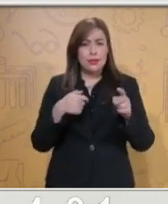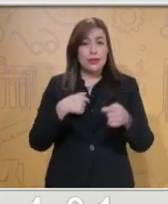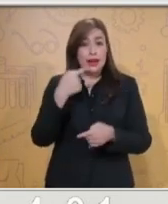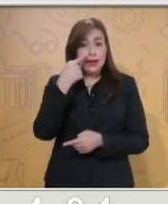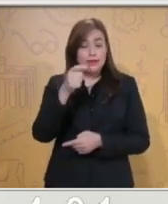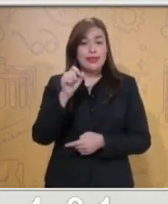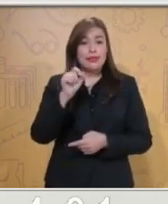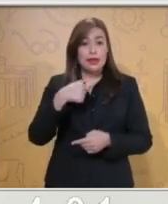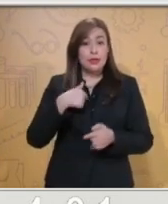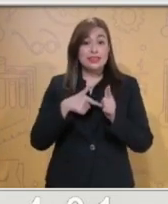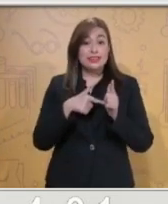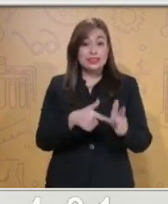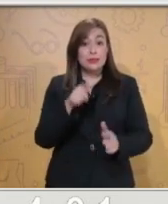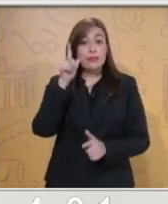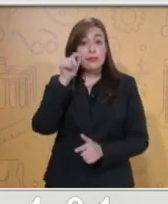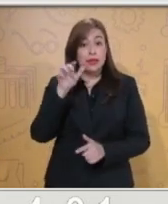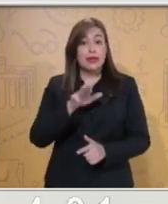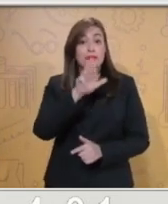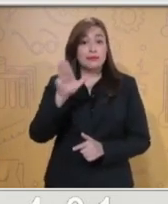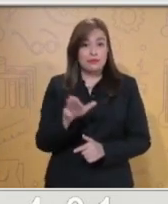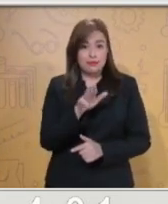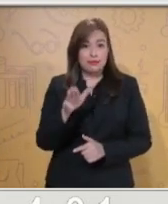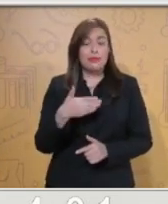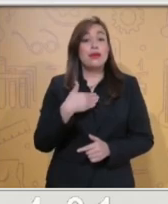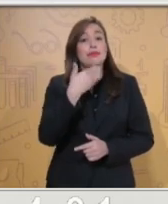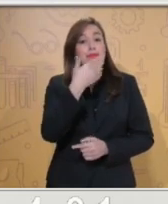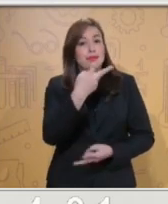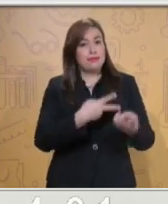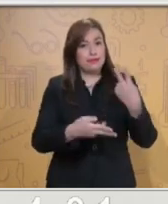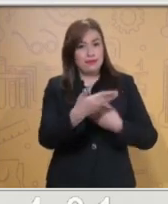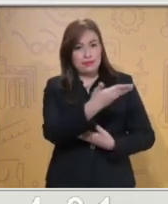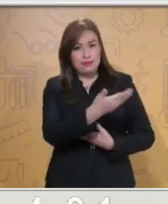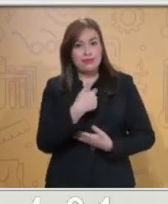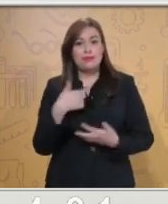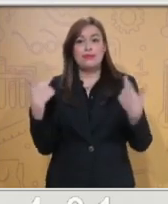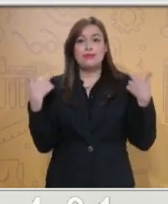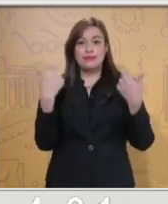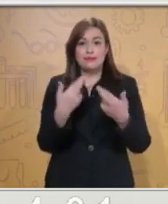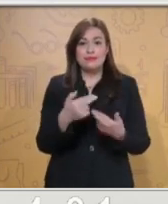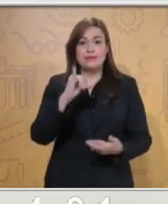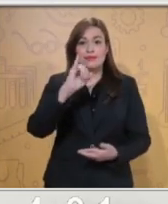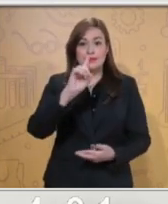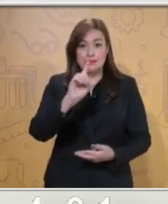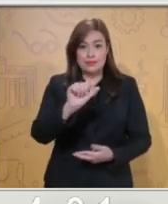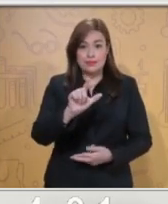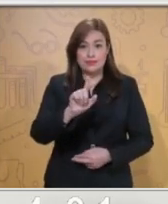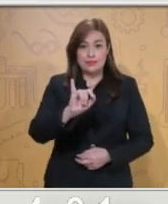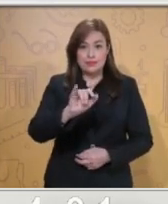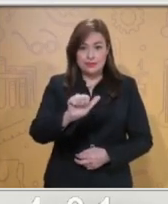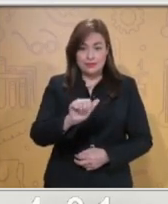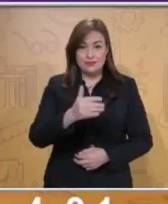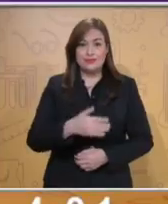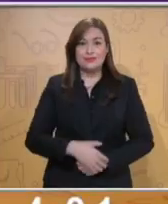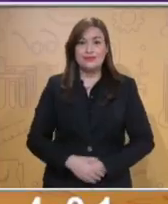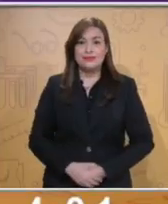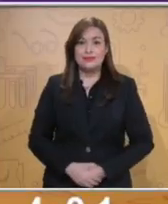mañana miércoles. Así que le damos la más cordial bienvenida a la maestra Idalia Garza.